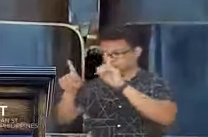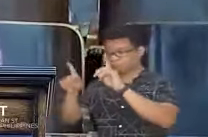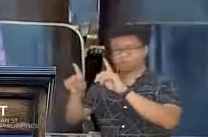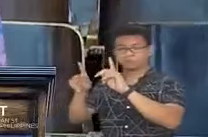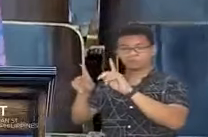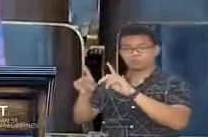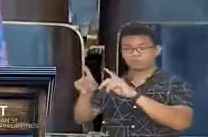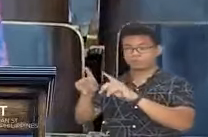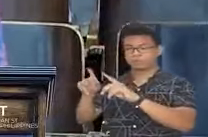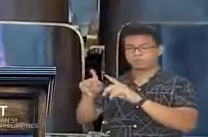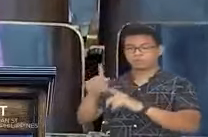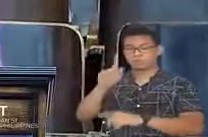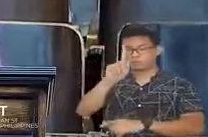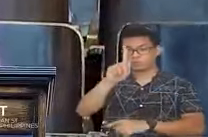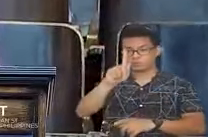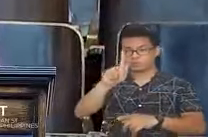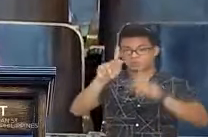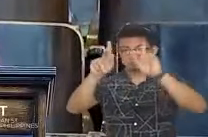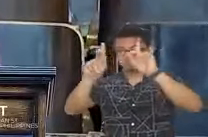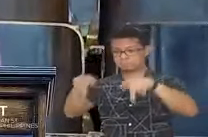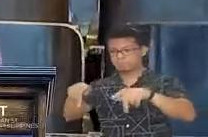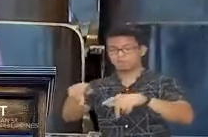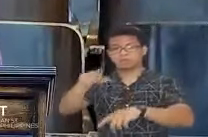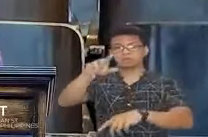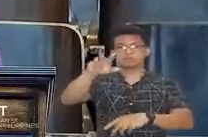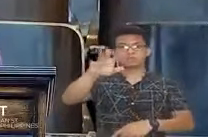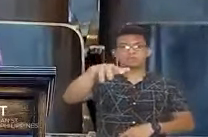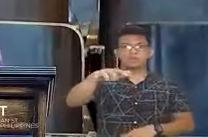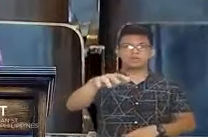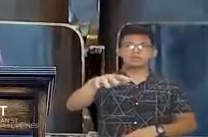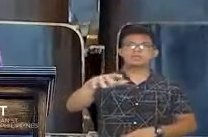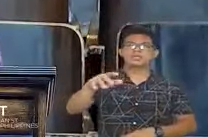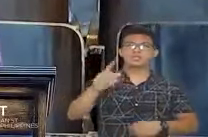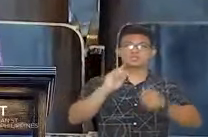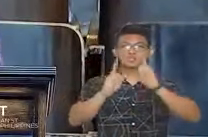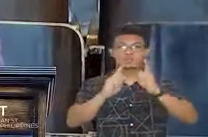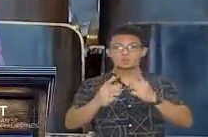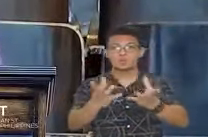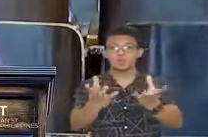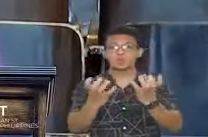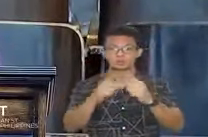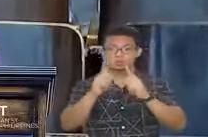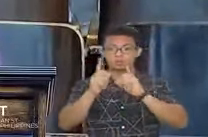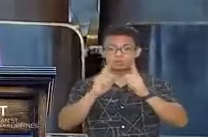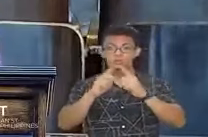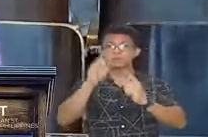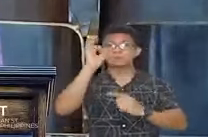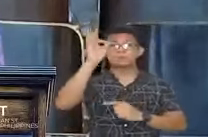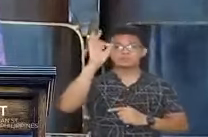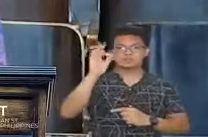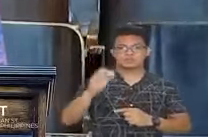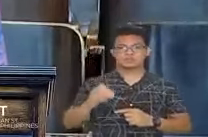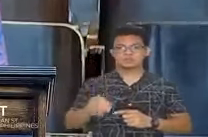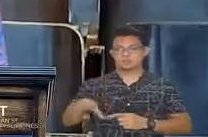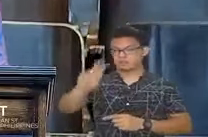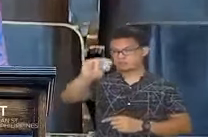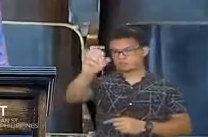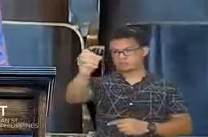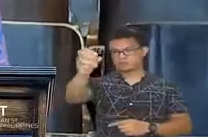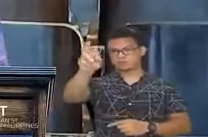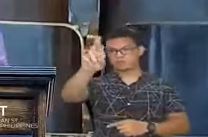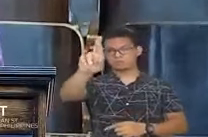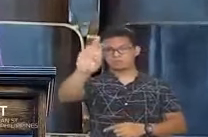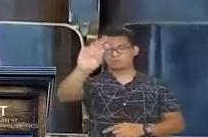Mormons. They visited me. Hello, sir, can I talk to you? I said, sure. And they talked